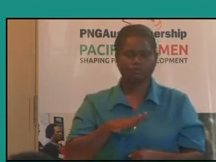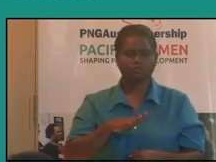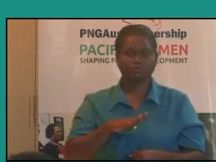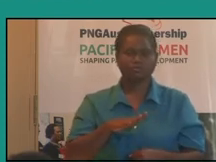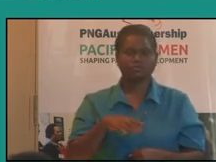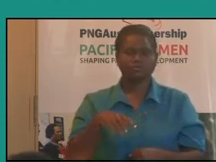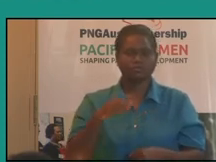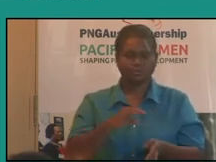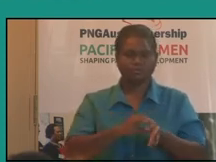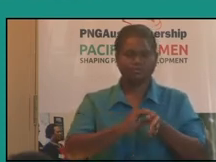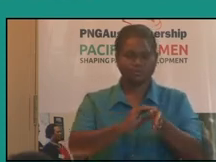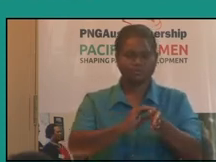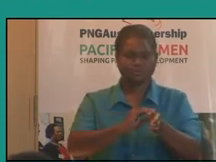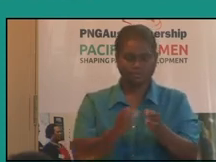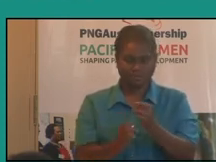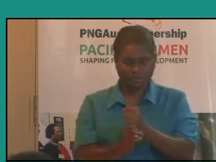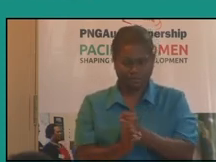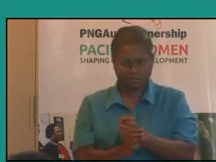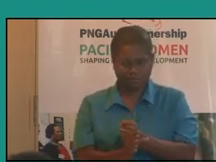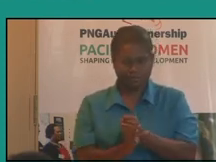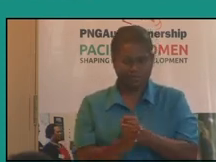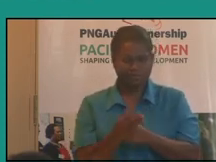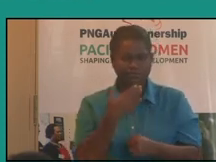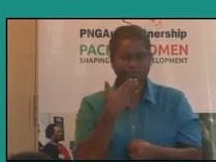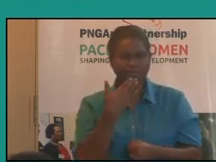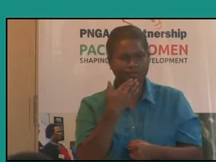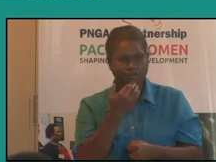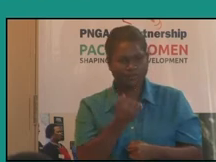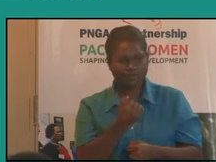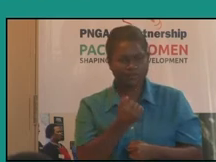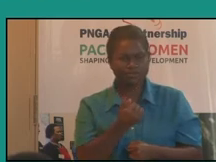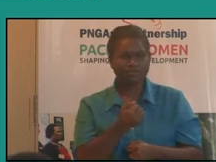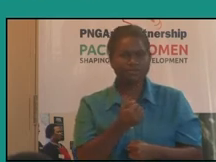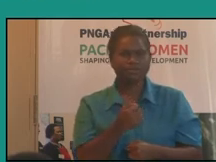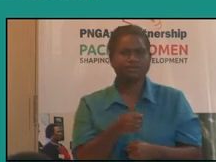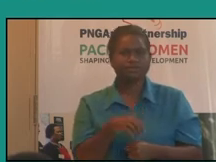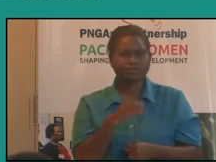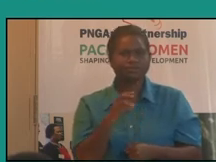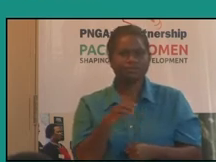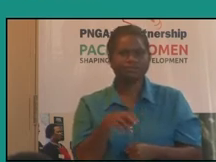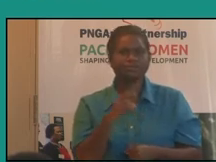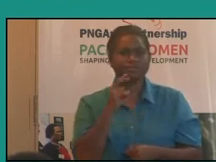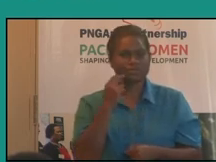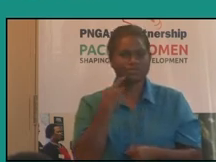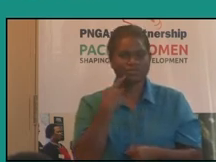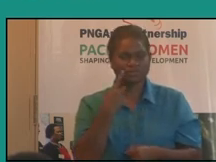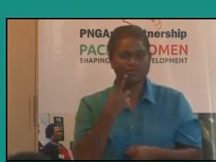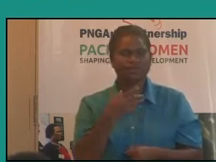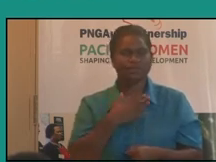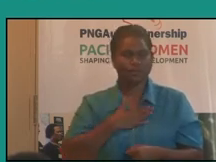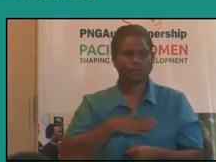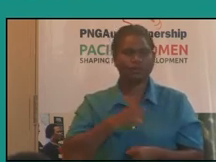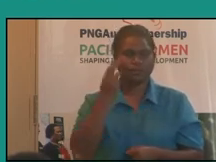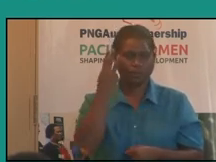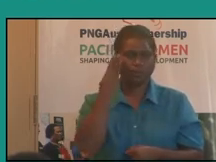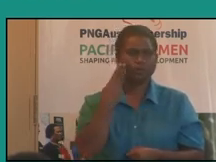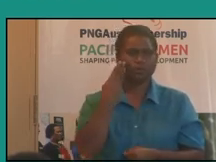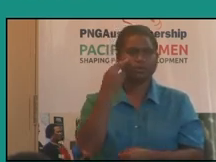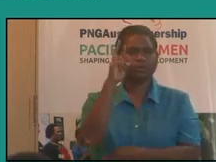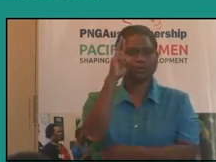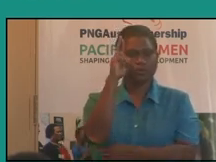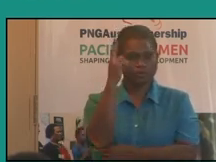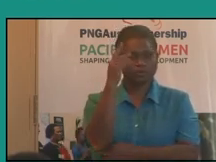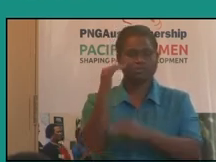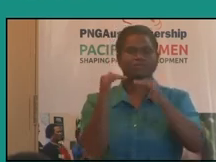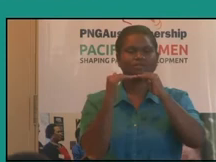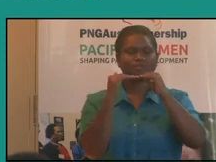leaders, parliamentary leaders in there to go behind the TSM and have a fair representation of women in the floor of parliament for